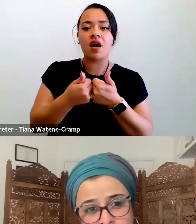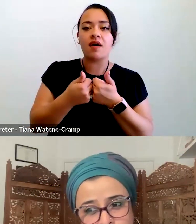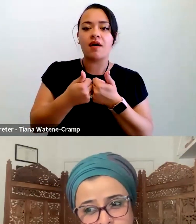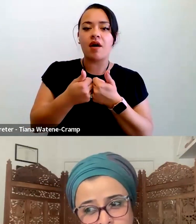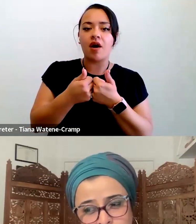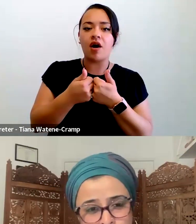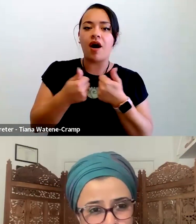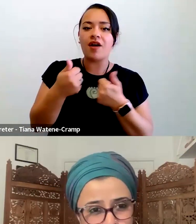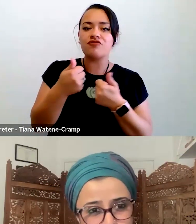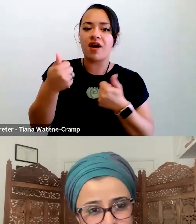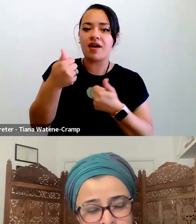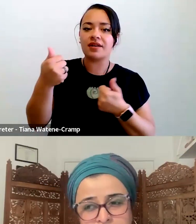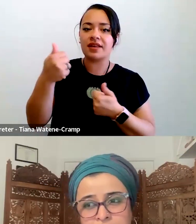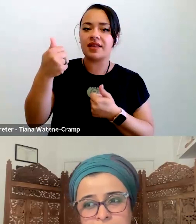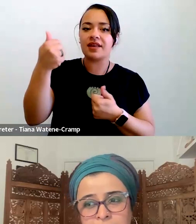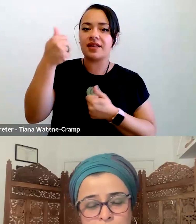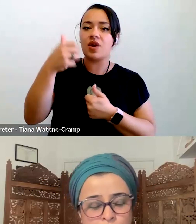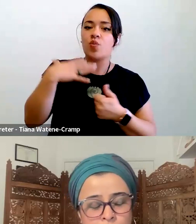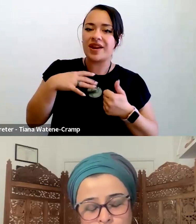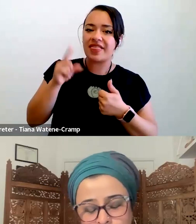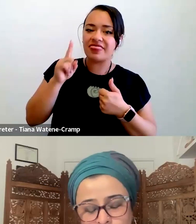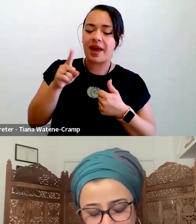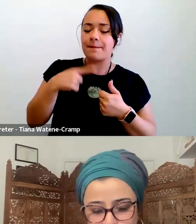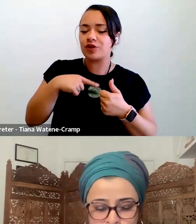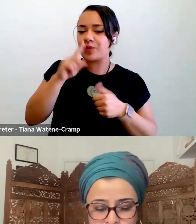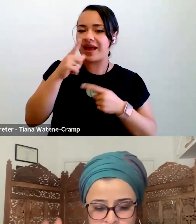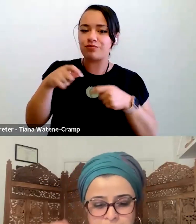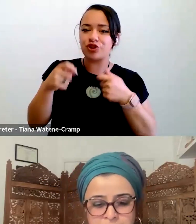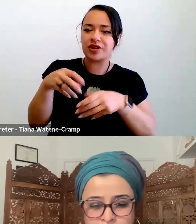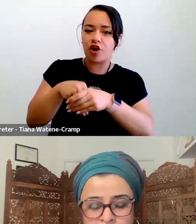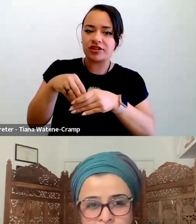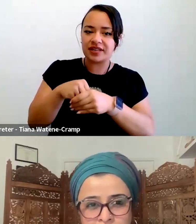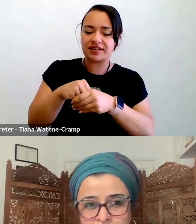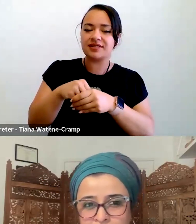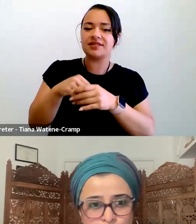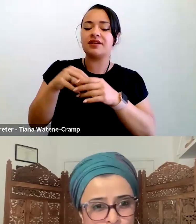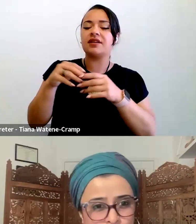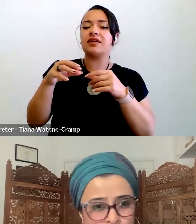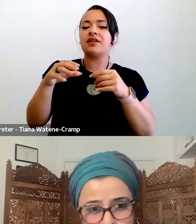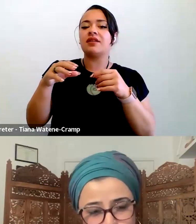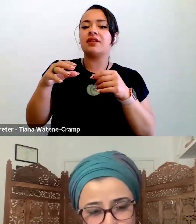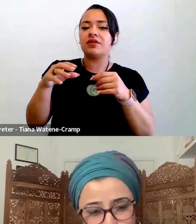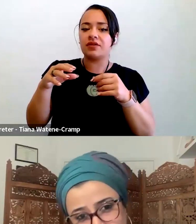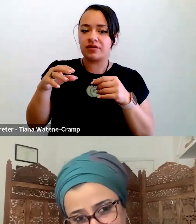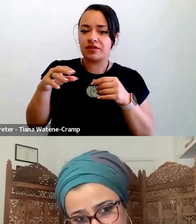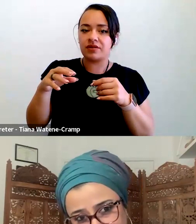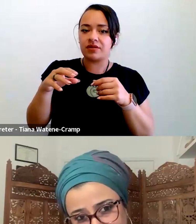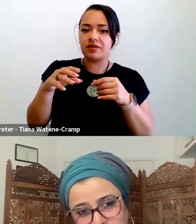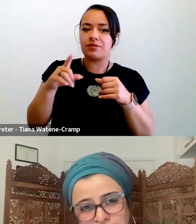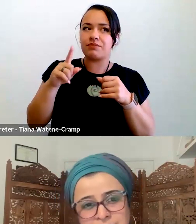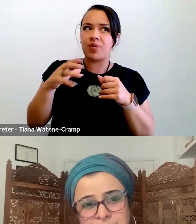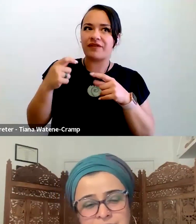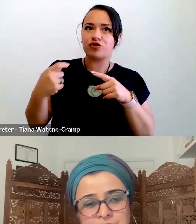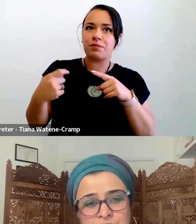it, because without it we can't actually produce the content. By we, I mean the system, and yet we wouldn't pay for it because it's a